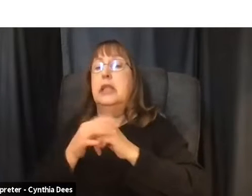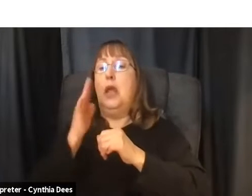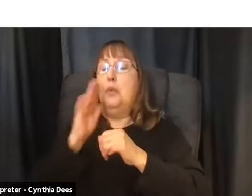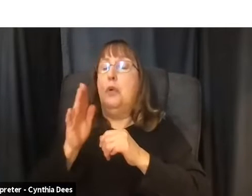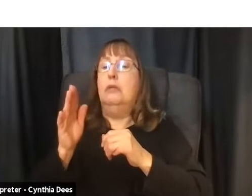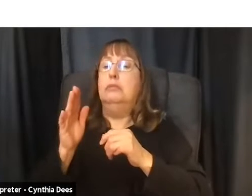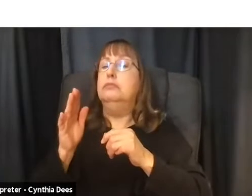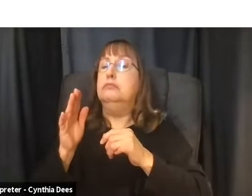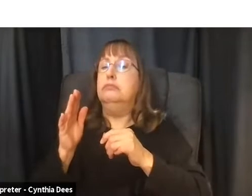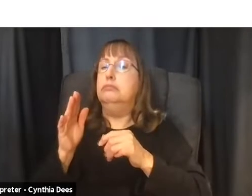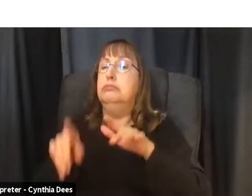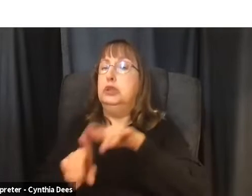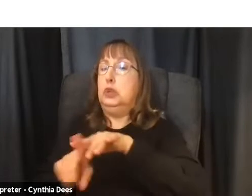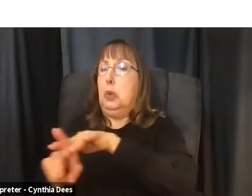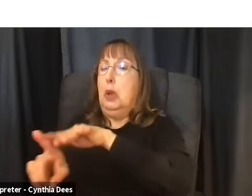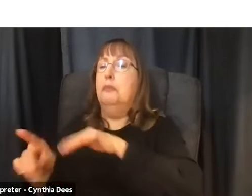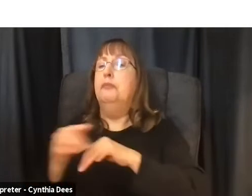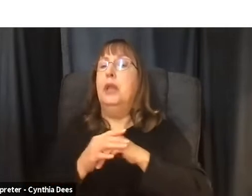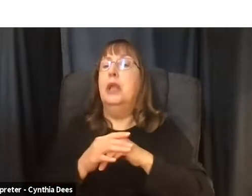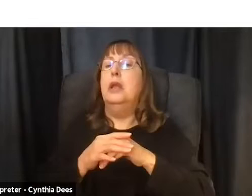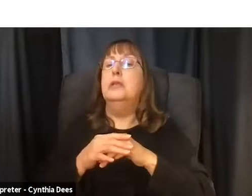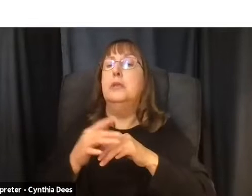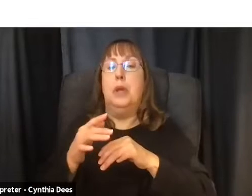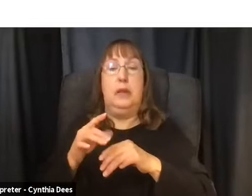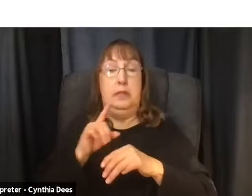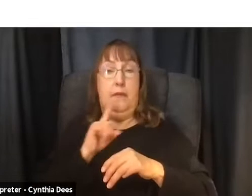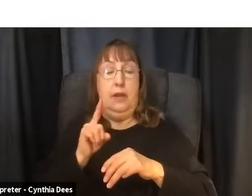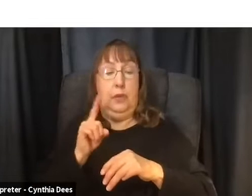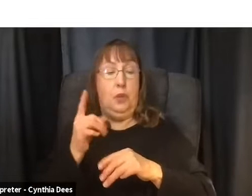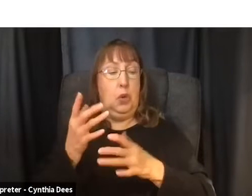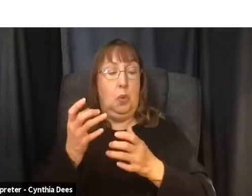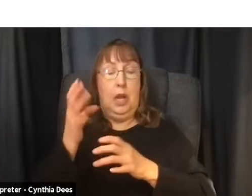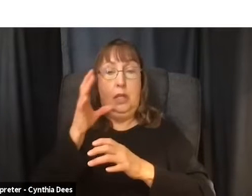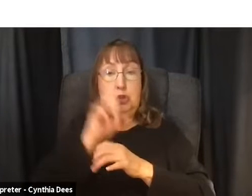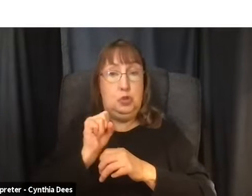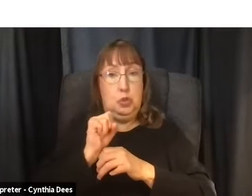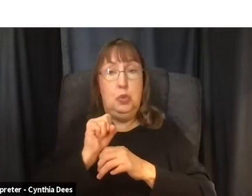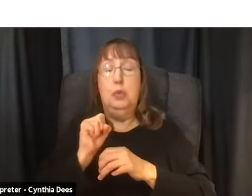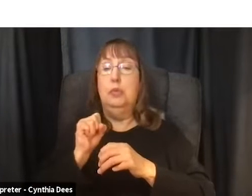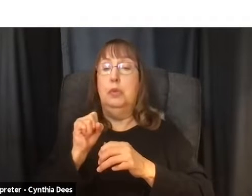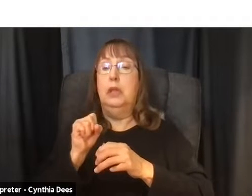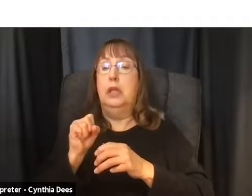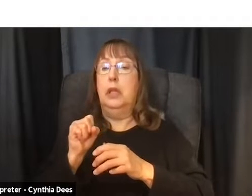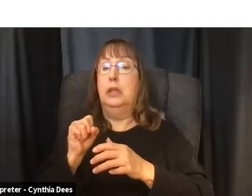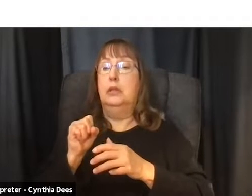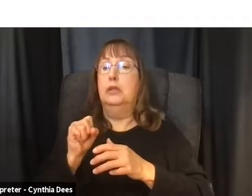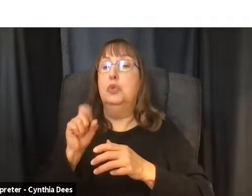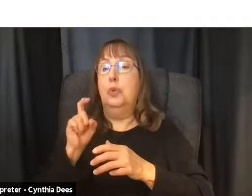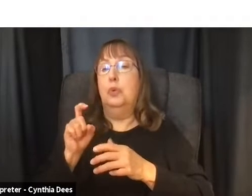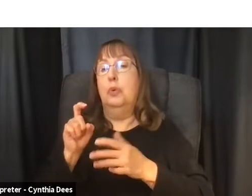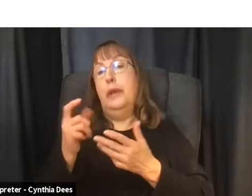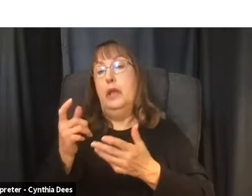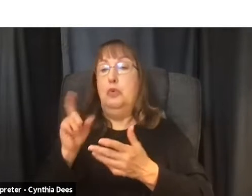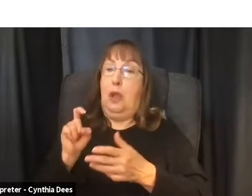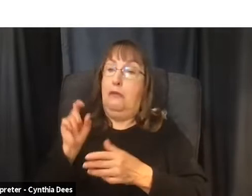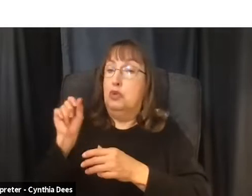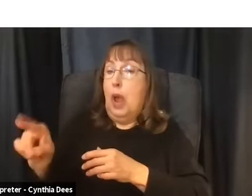play there. But definitely we don't want to assume students know that you have to ask for an accommodation. Are